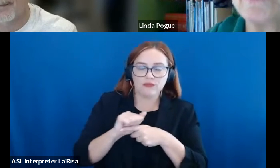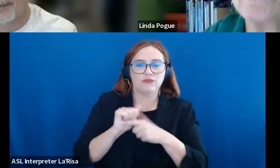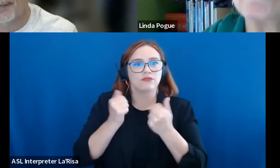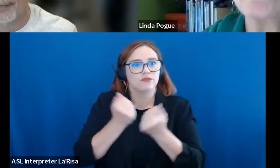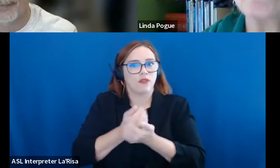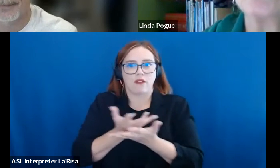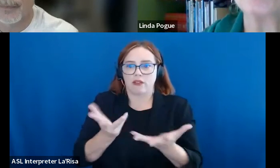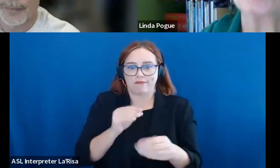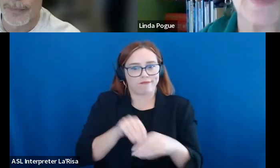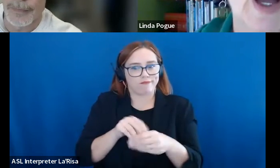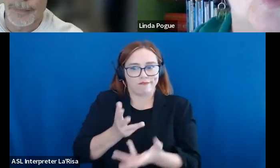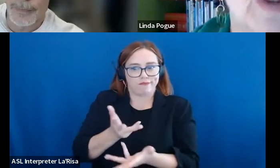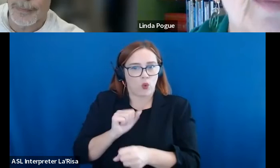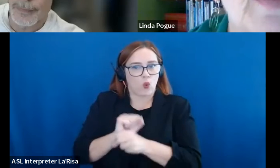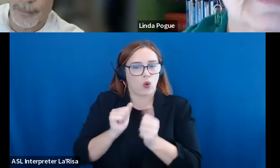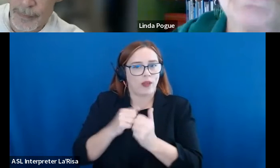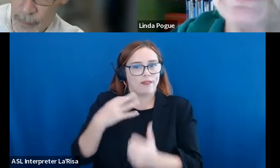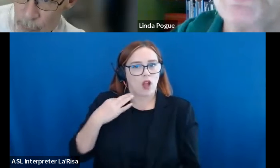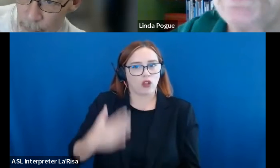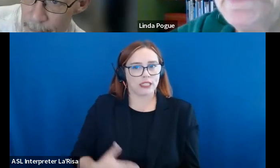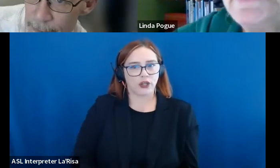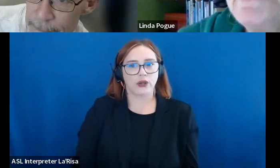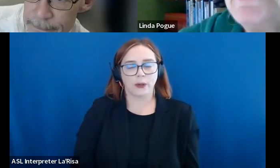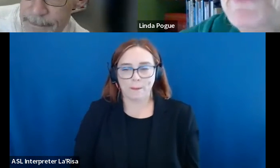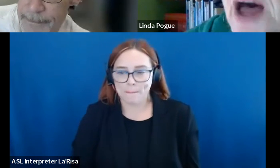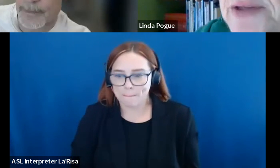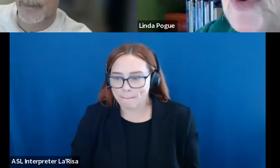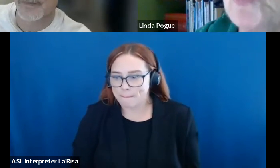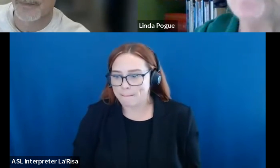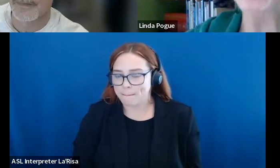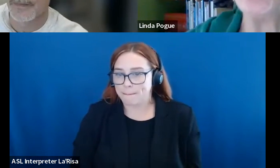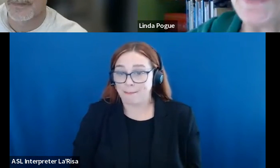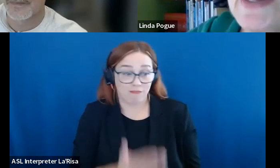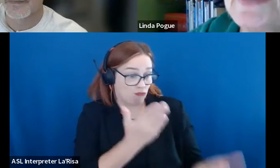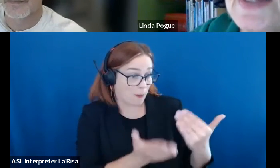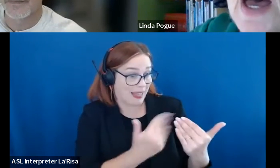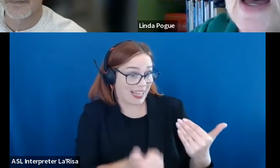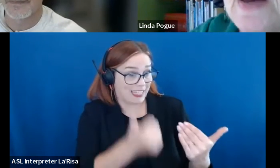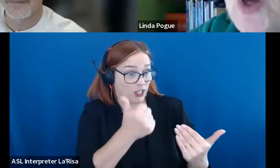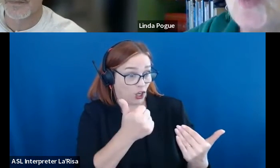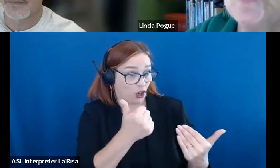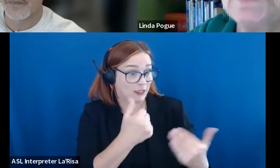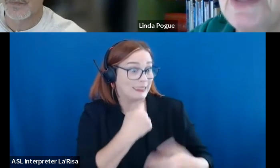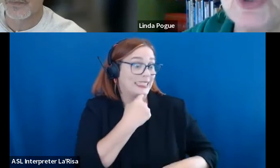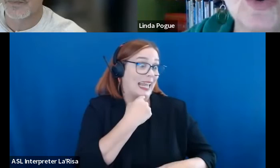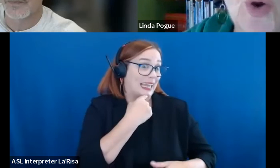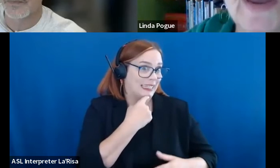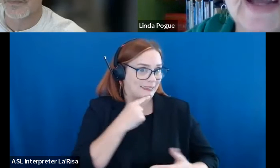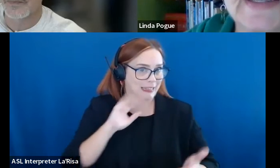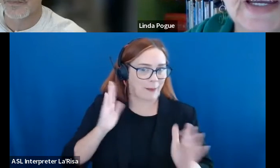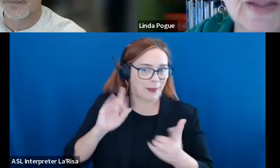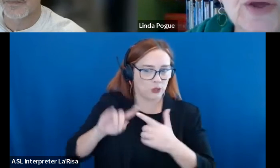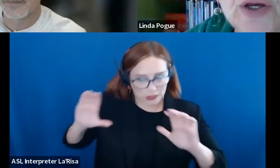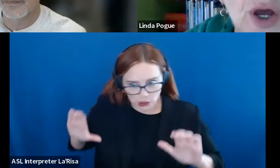working with our volunteers. Well, I'm going to say something that's probably easier said than done, of course, which is we want to make sure that